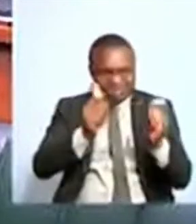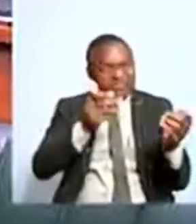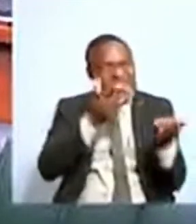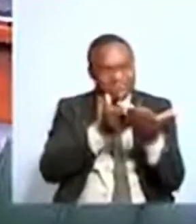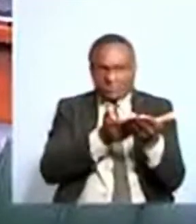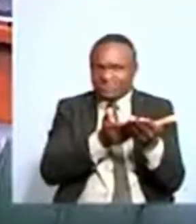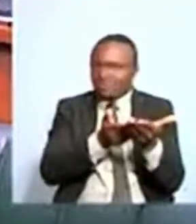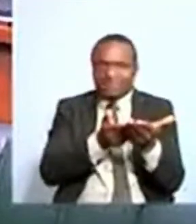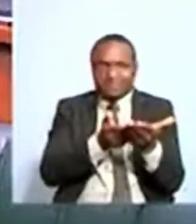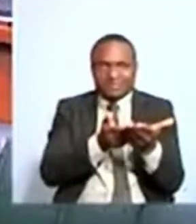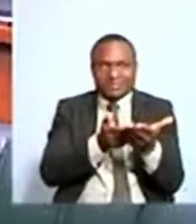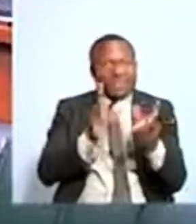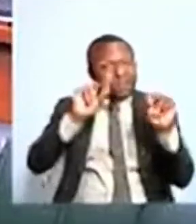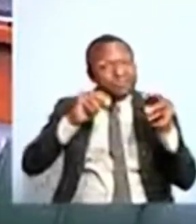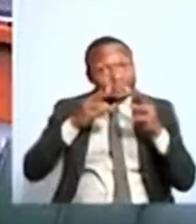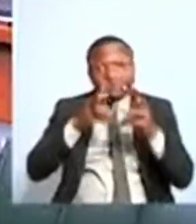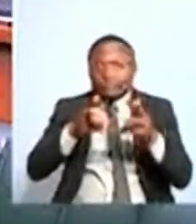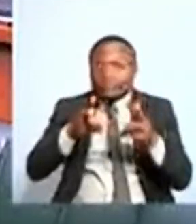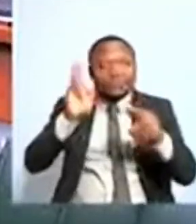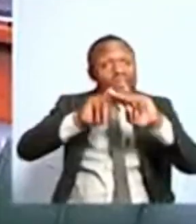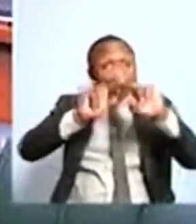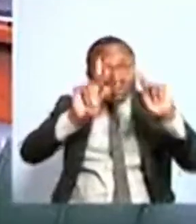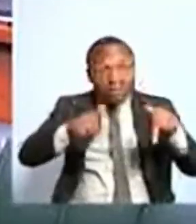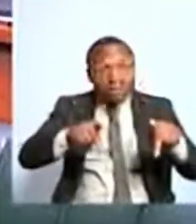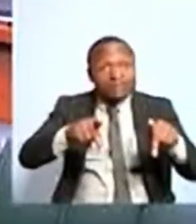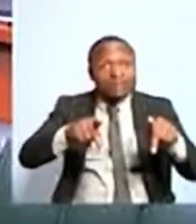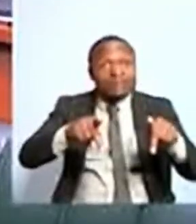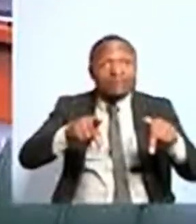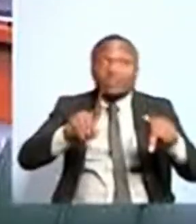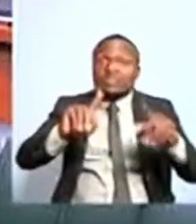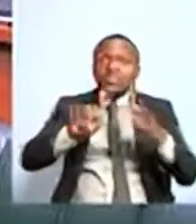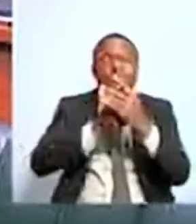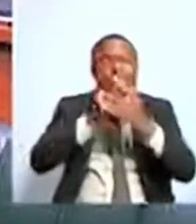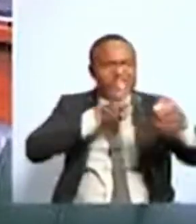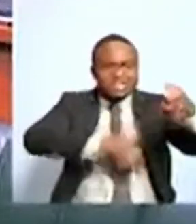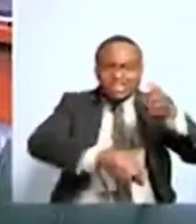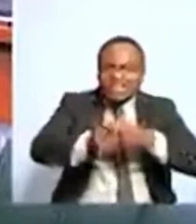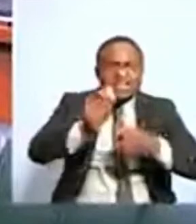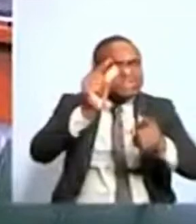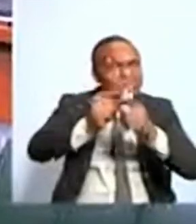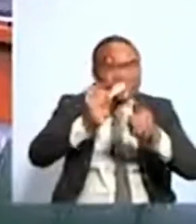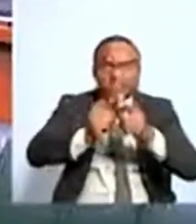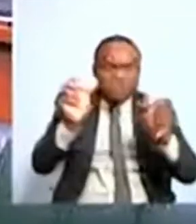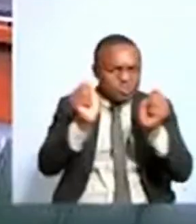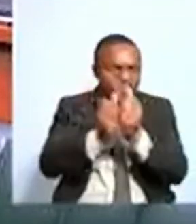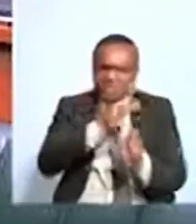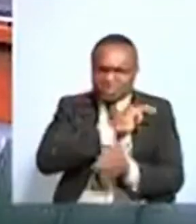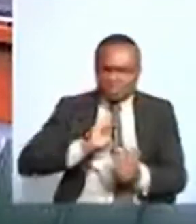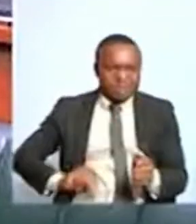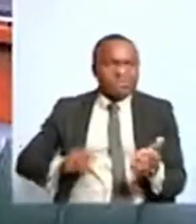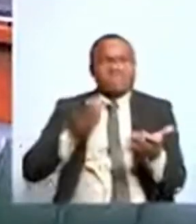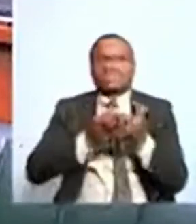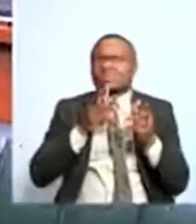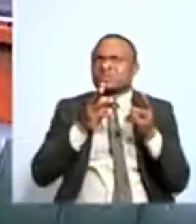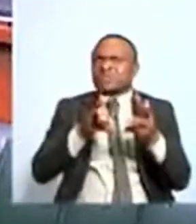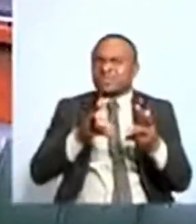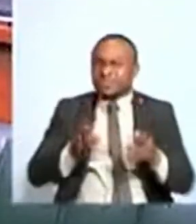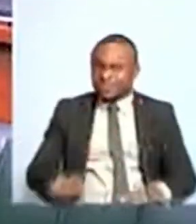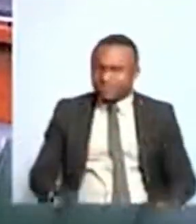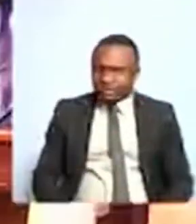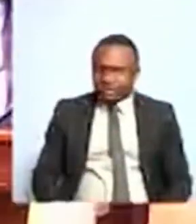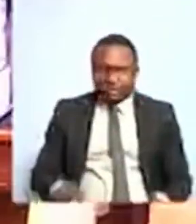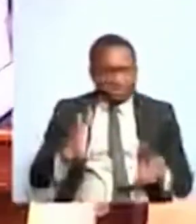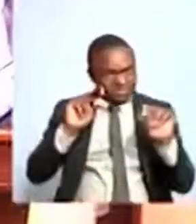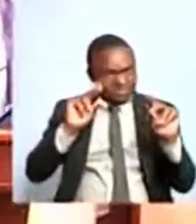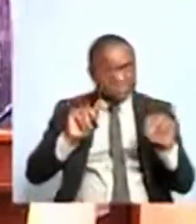Mr. Chair. There's no way, Mr. Chair, that you start exchanging words with your own member in this manner, Mr. Chair. Yes, I think